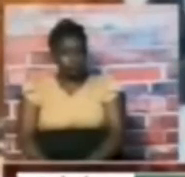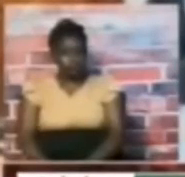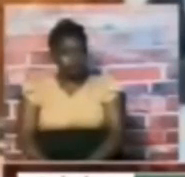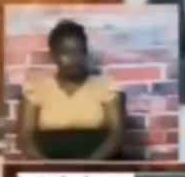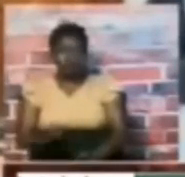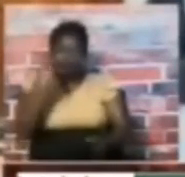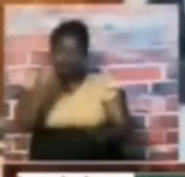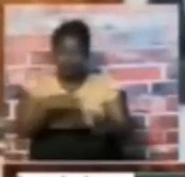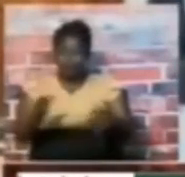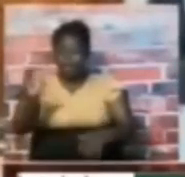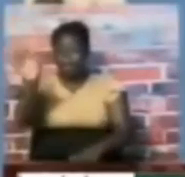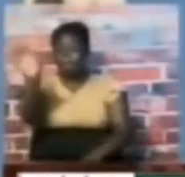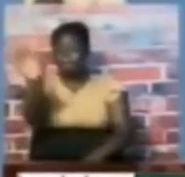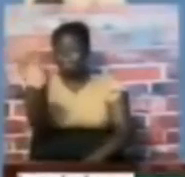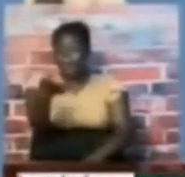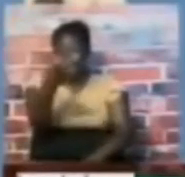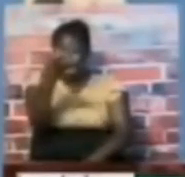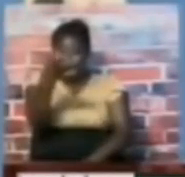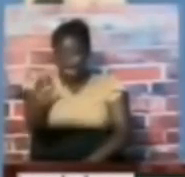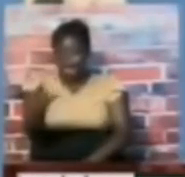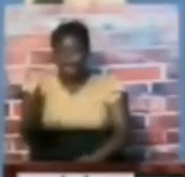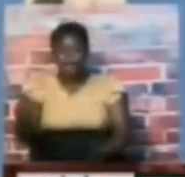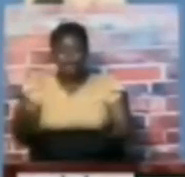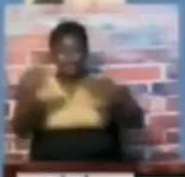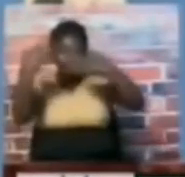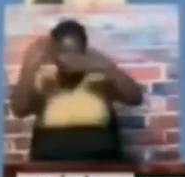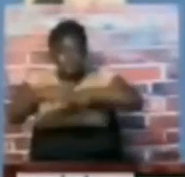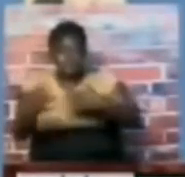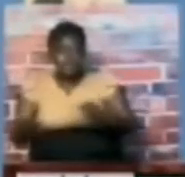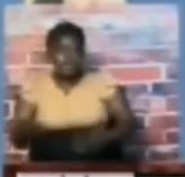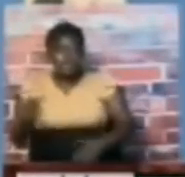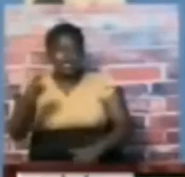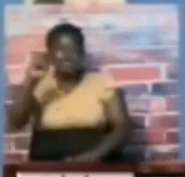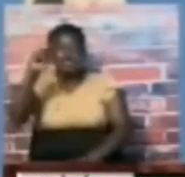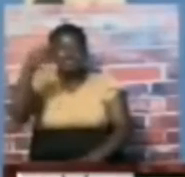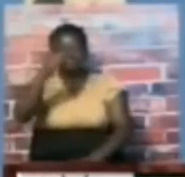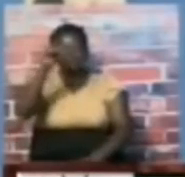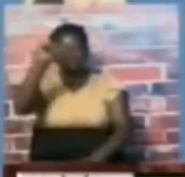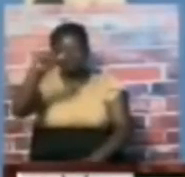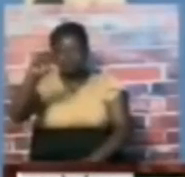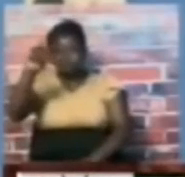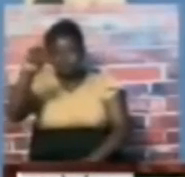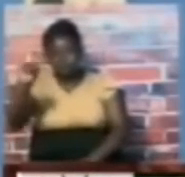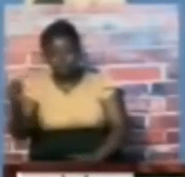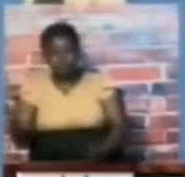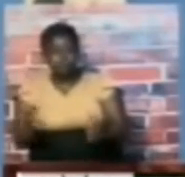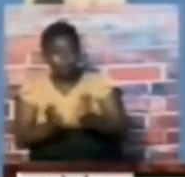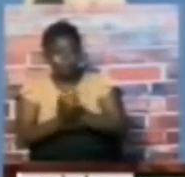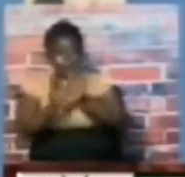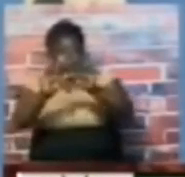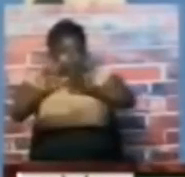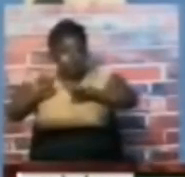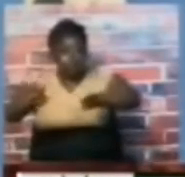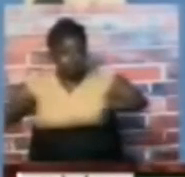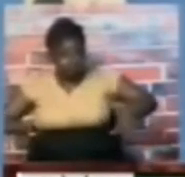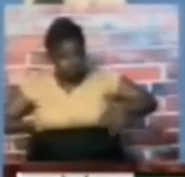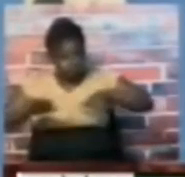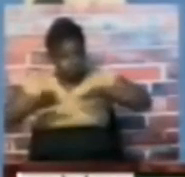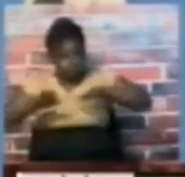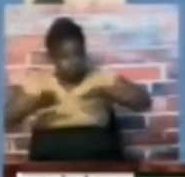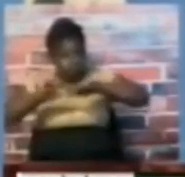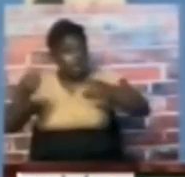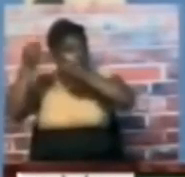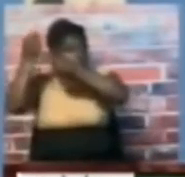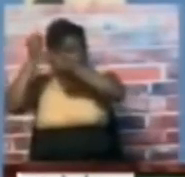set the bars, the nightclubs, the gyms, the saunas, public swimming pools and hair salons.